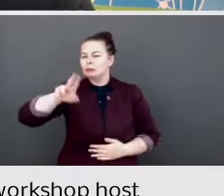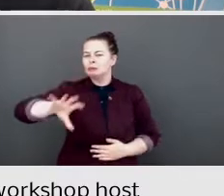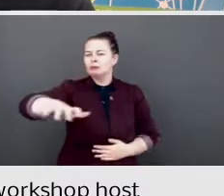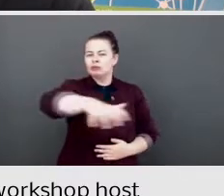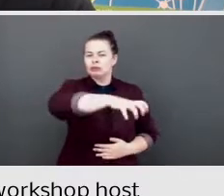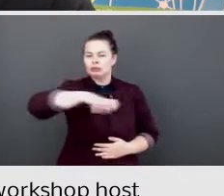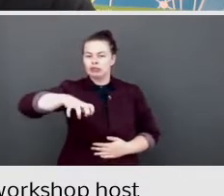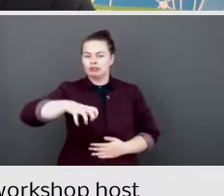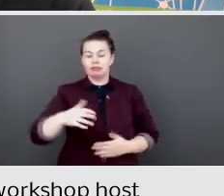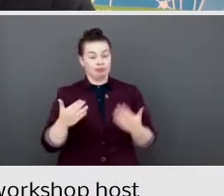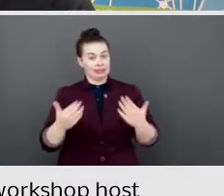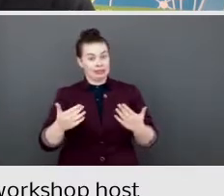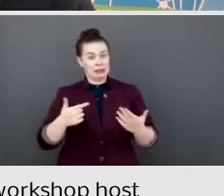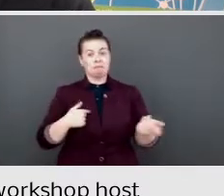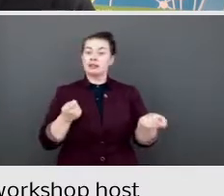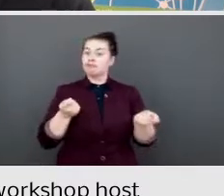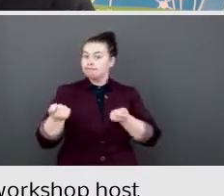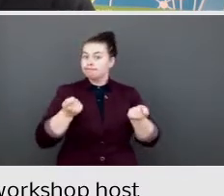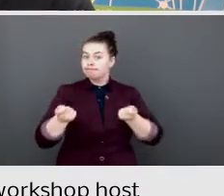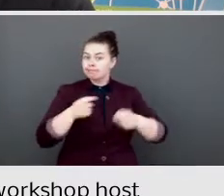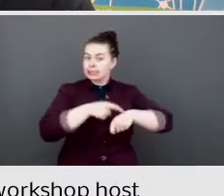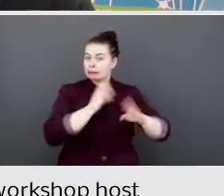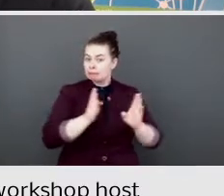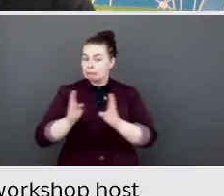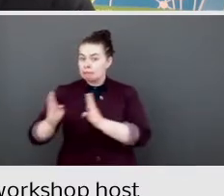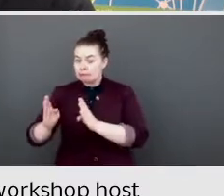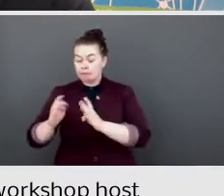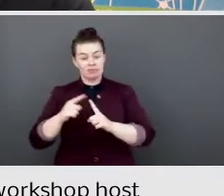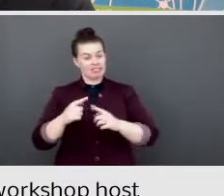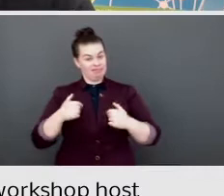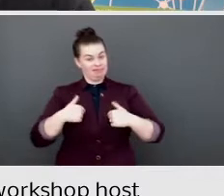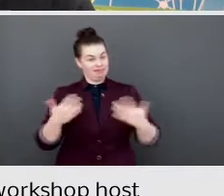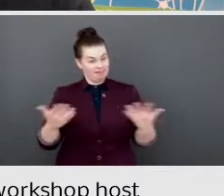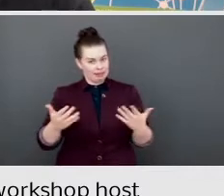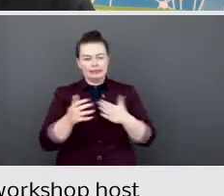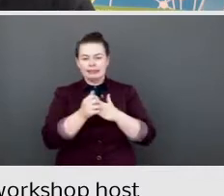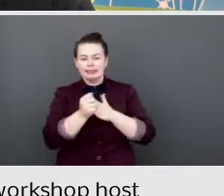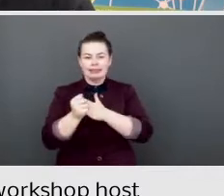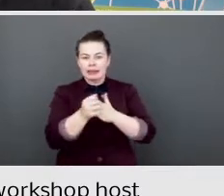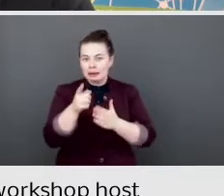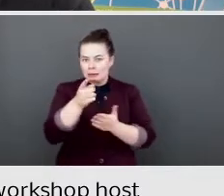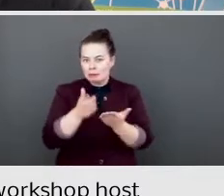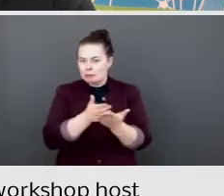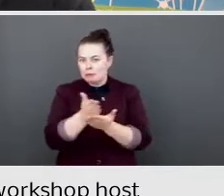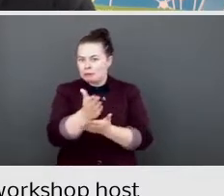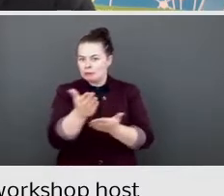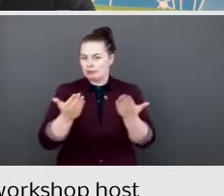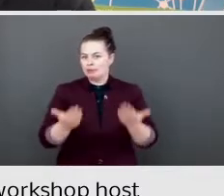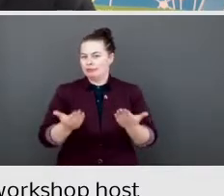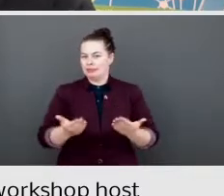countries. I am also the coordinator of this event, and today I will be your guide through the program.